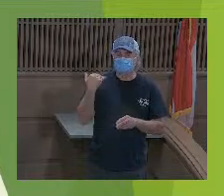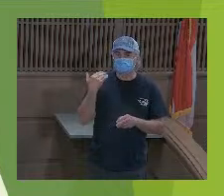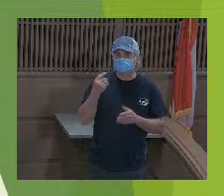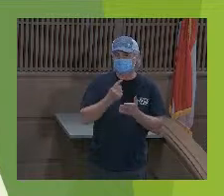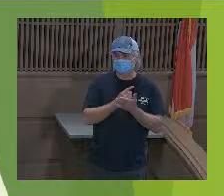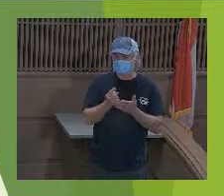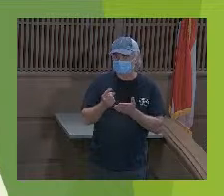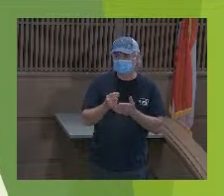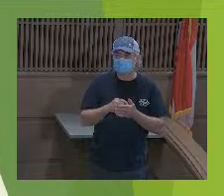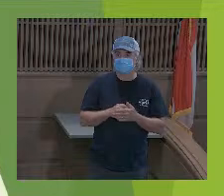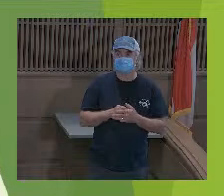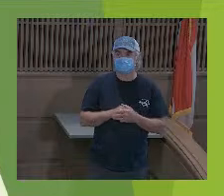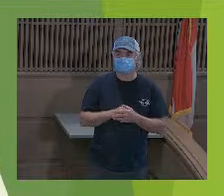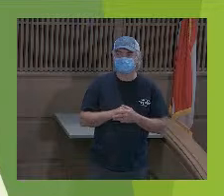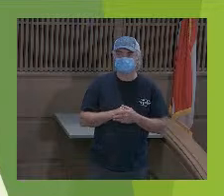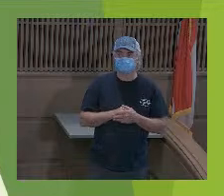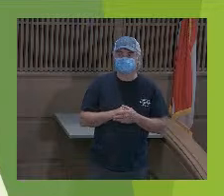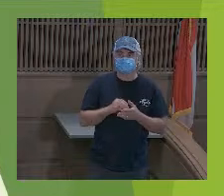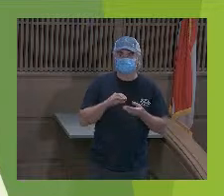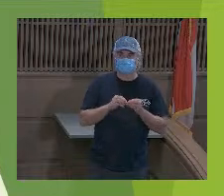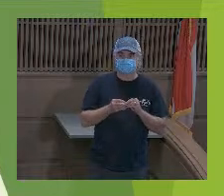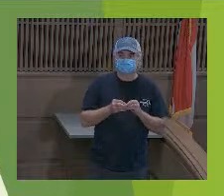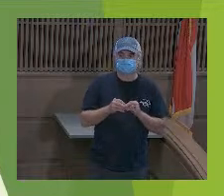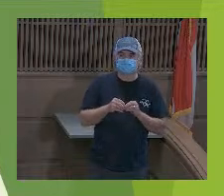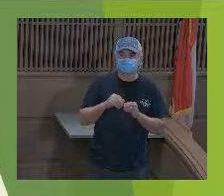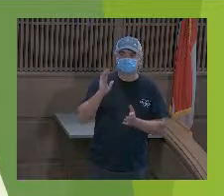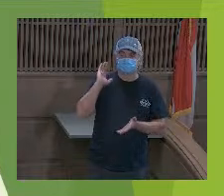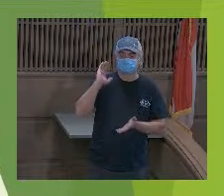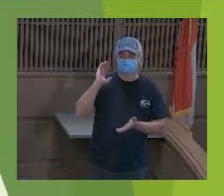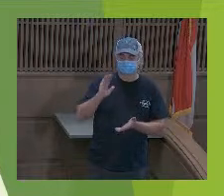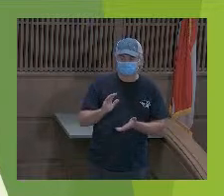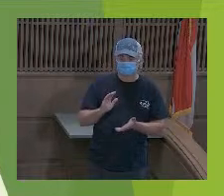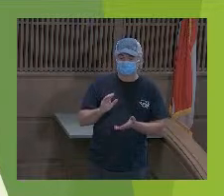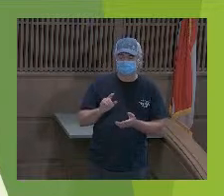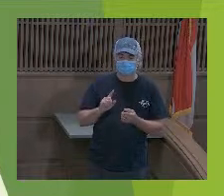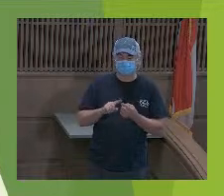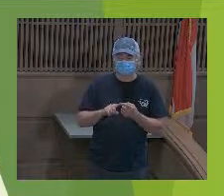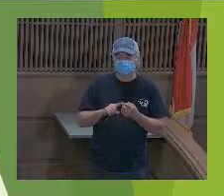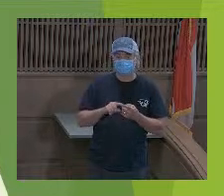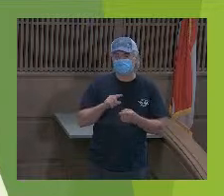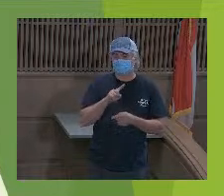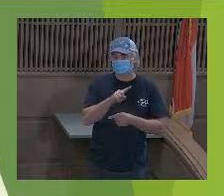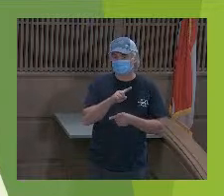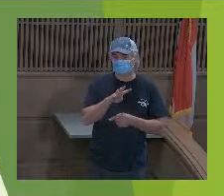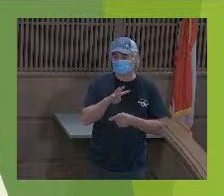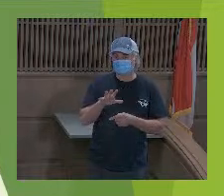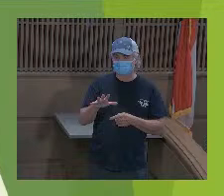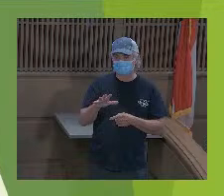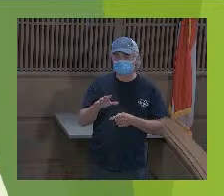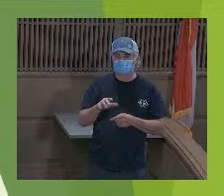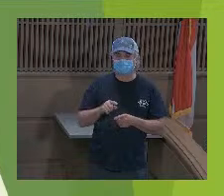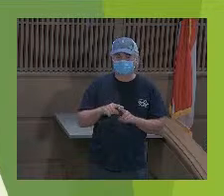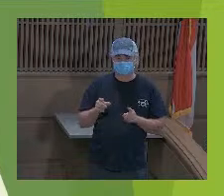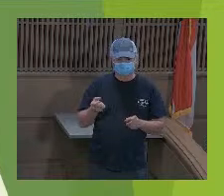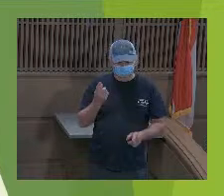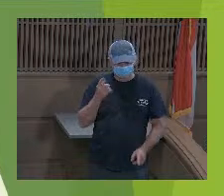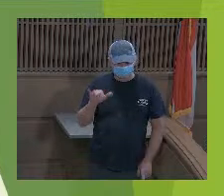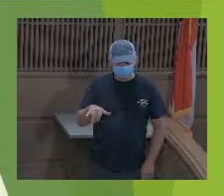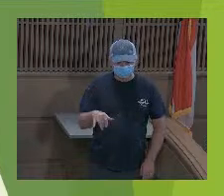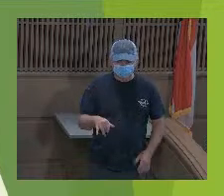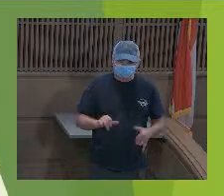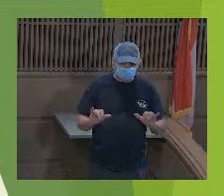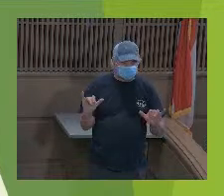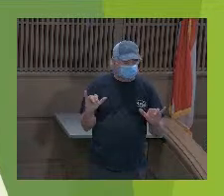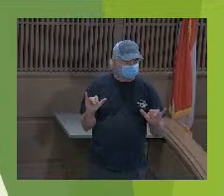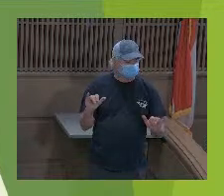report we have is September 4th, the number fell down to 145. But again, let's put this in perspective.